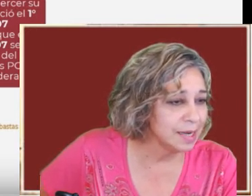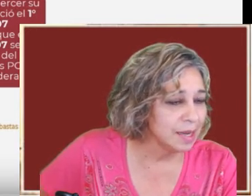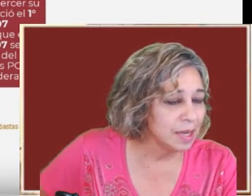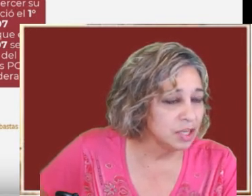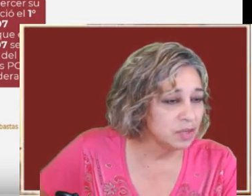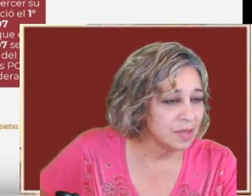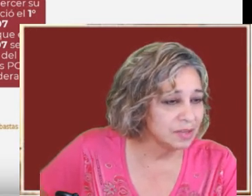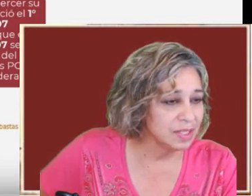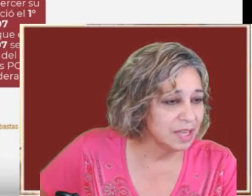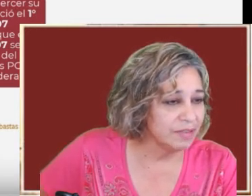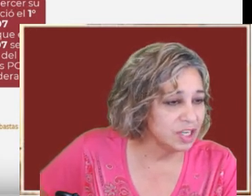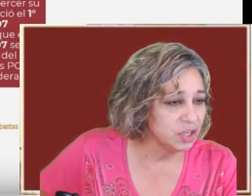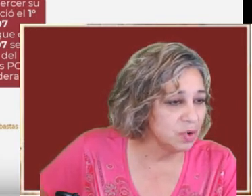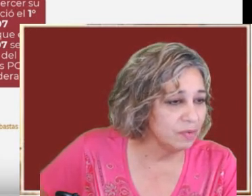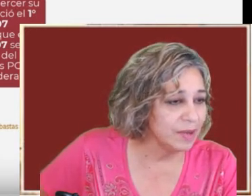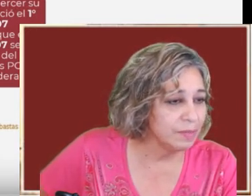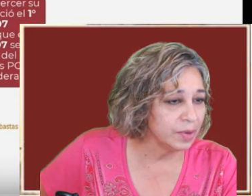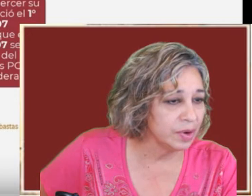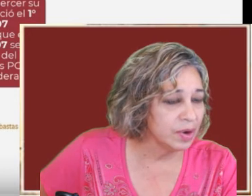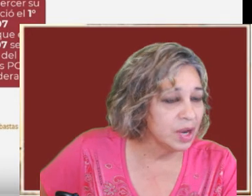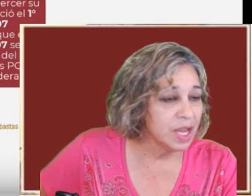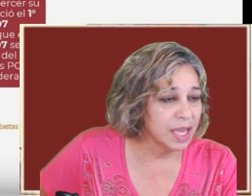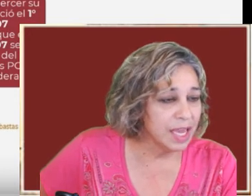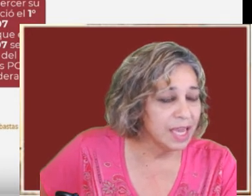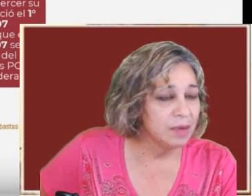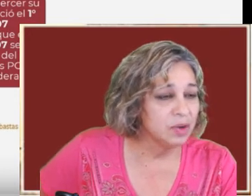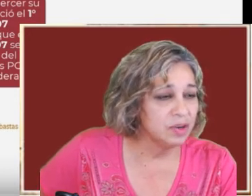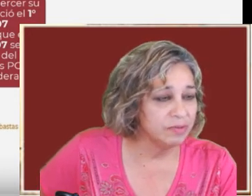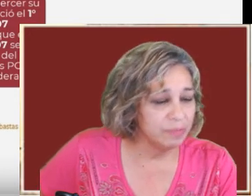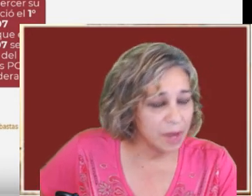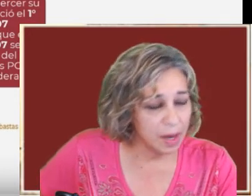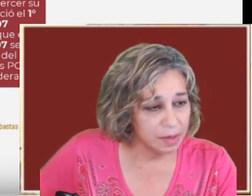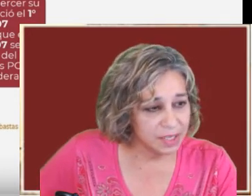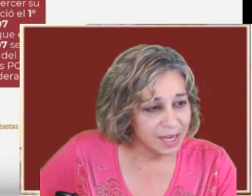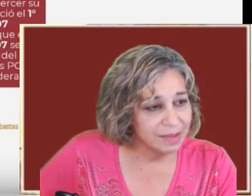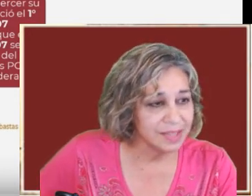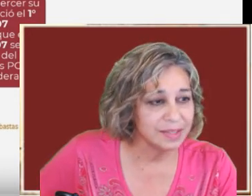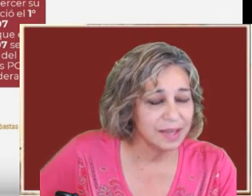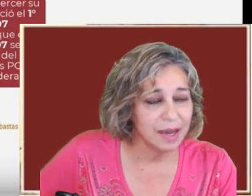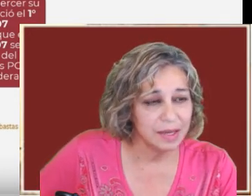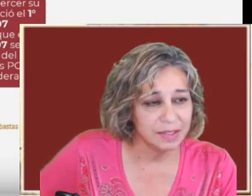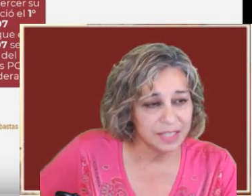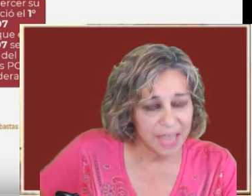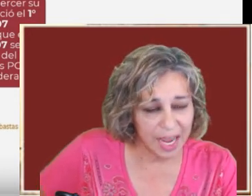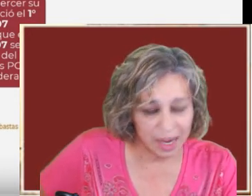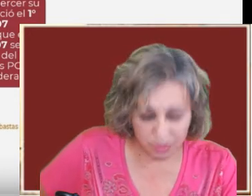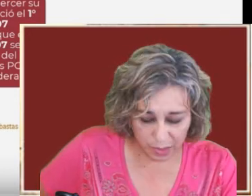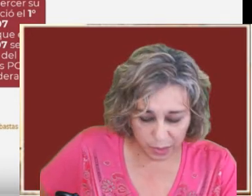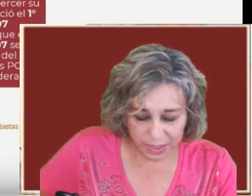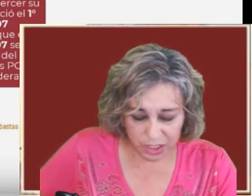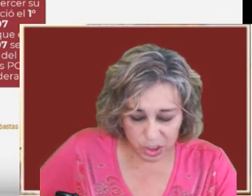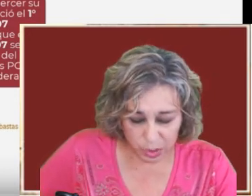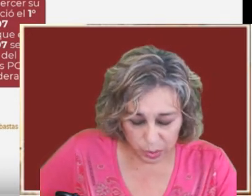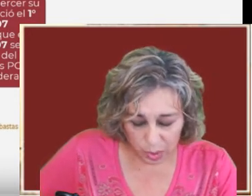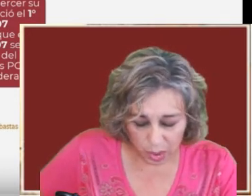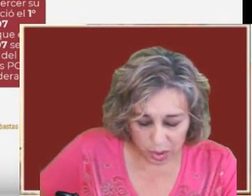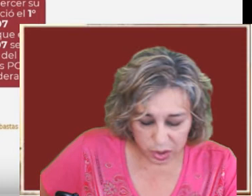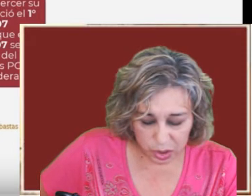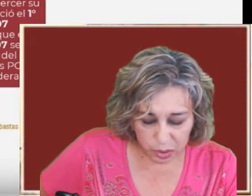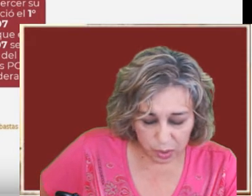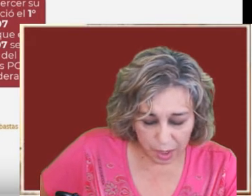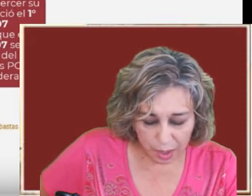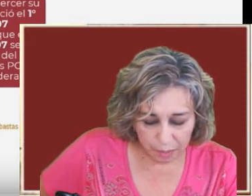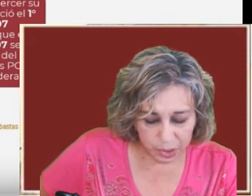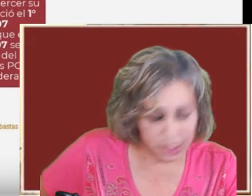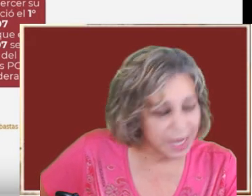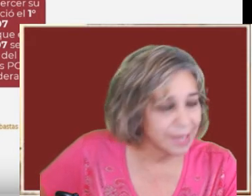July 19, 2007 to November, he could have done this stay or request